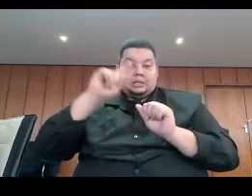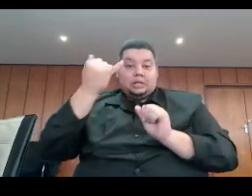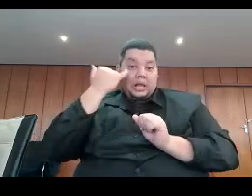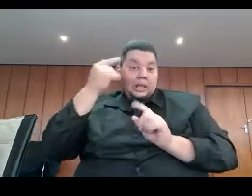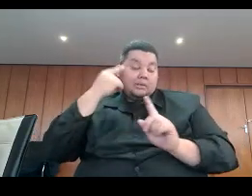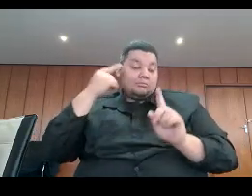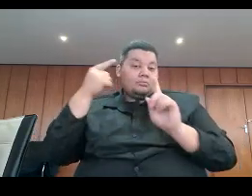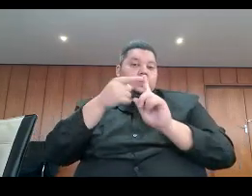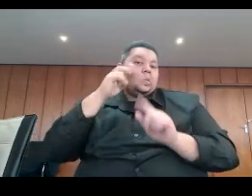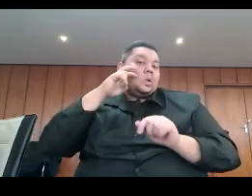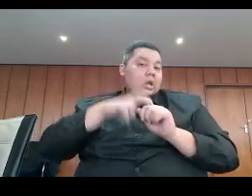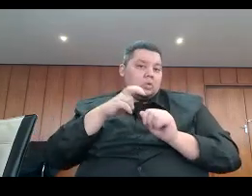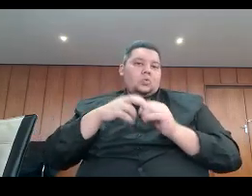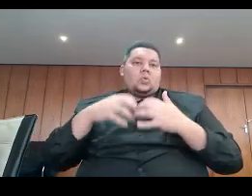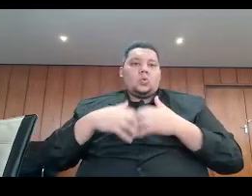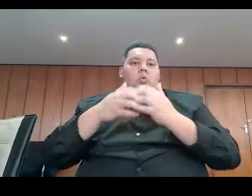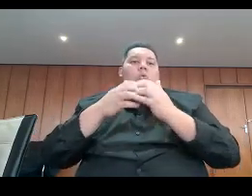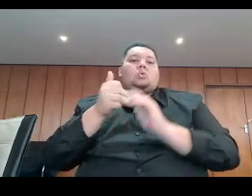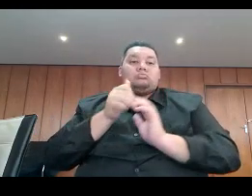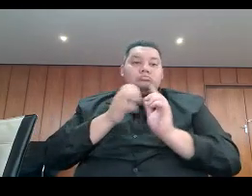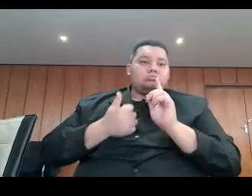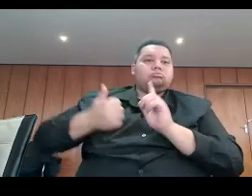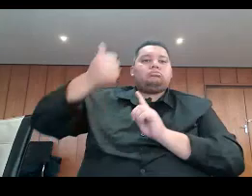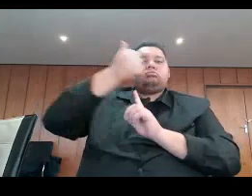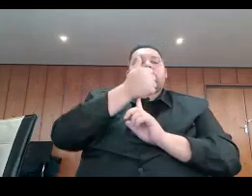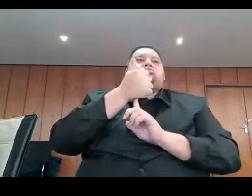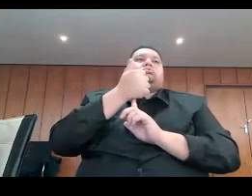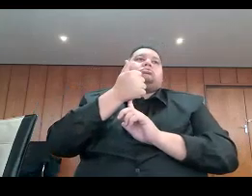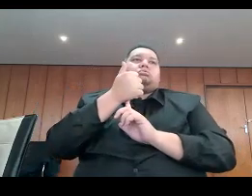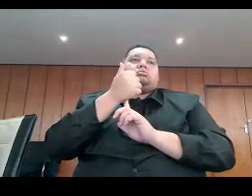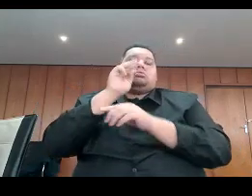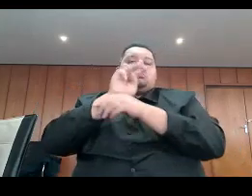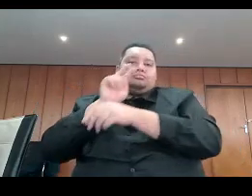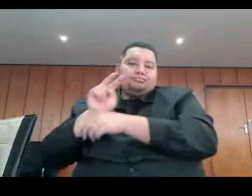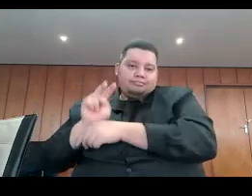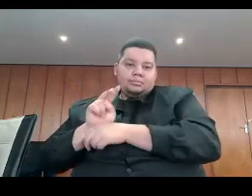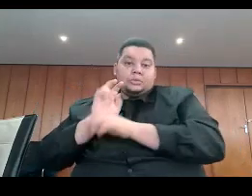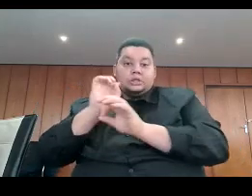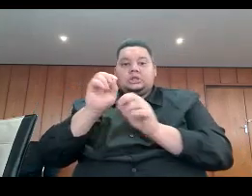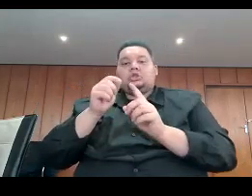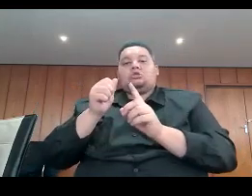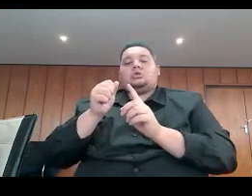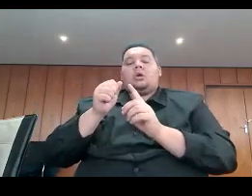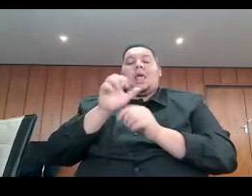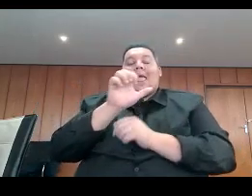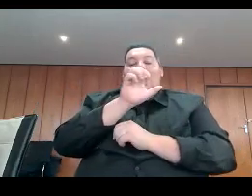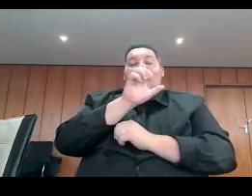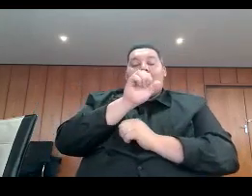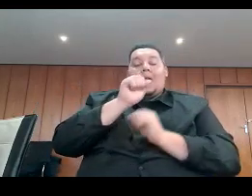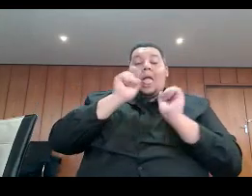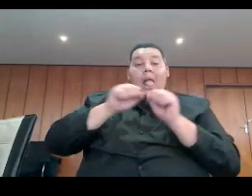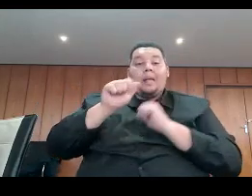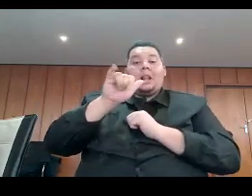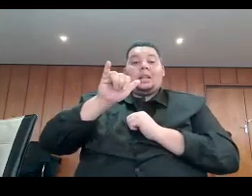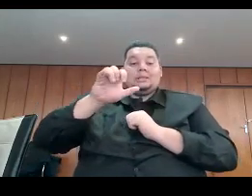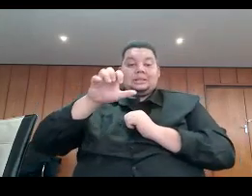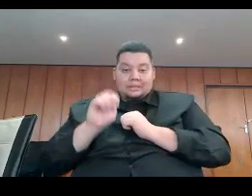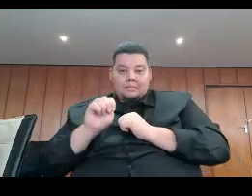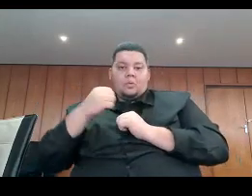a superior master race. It entrenched ableism by seeking to eliminate